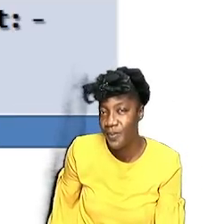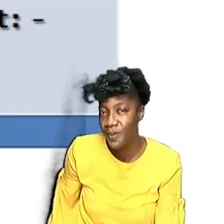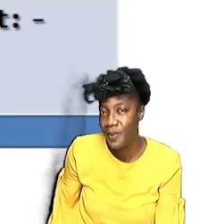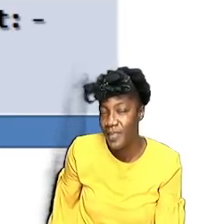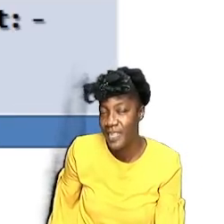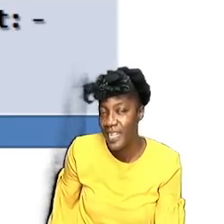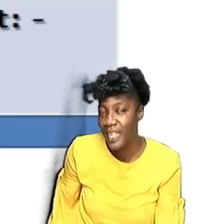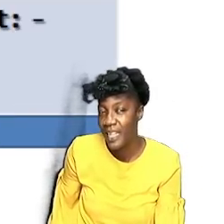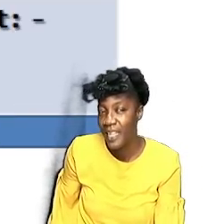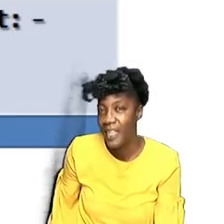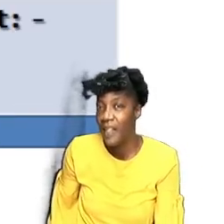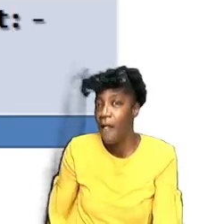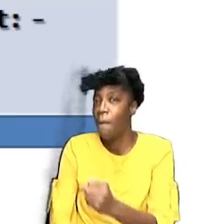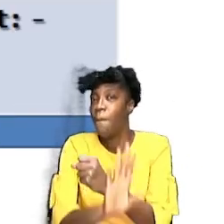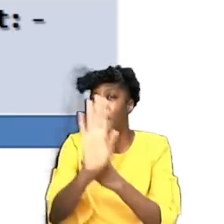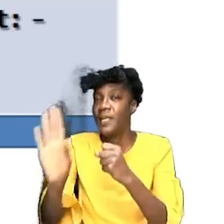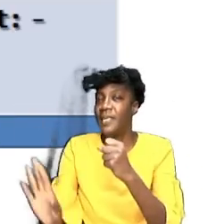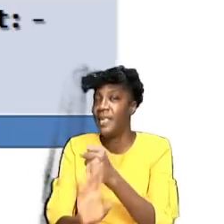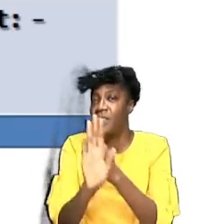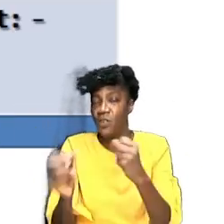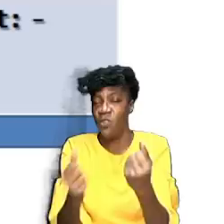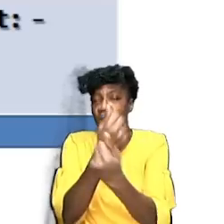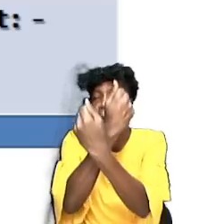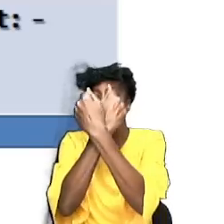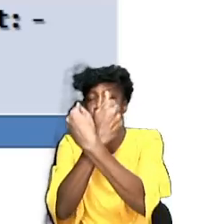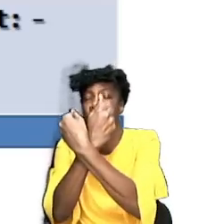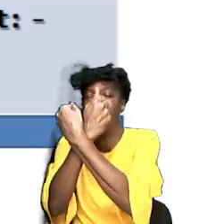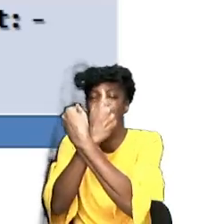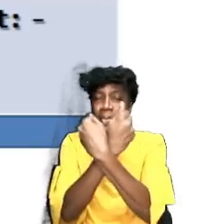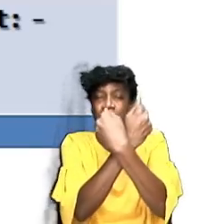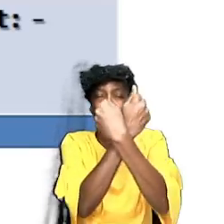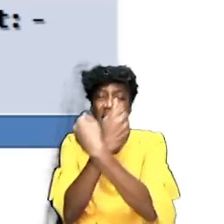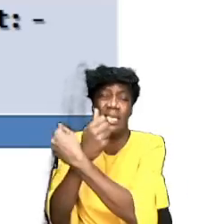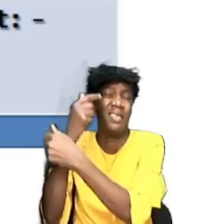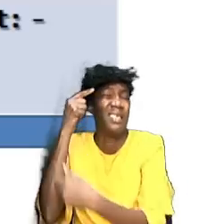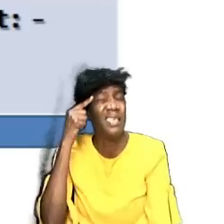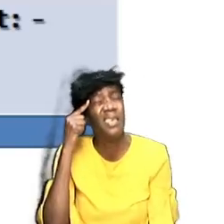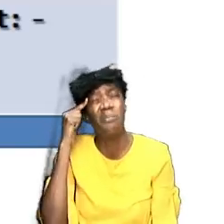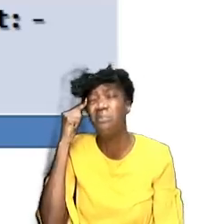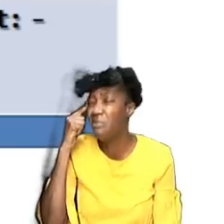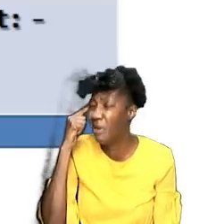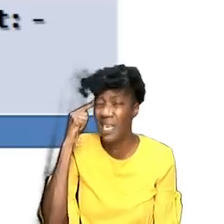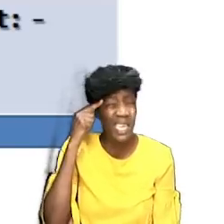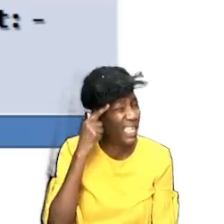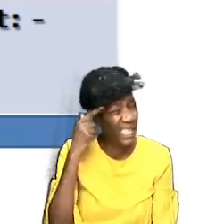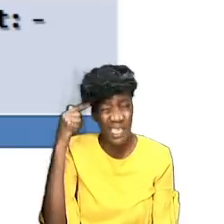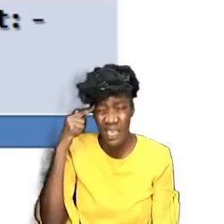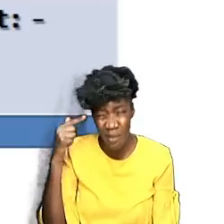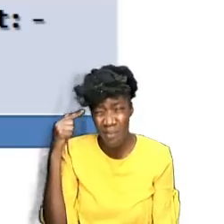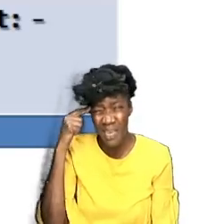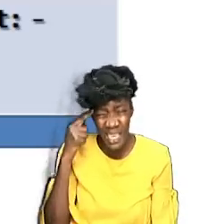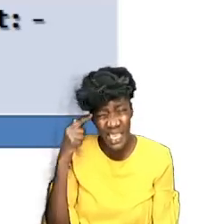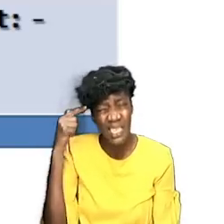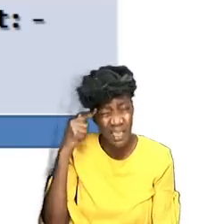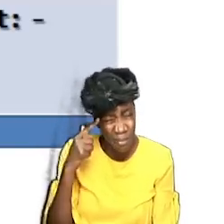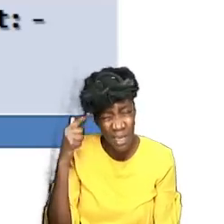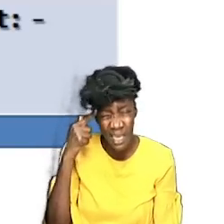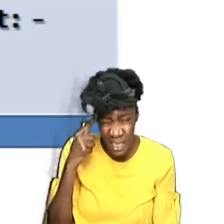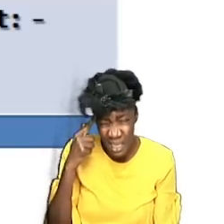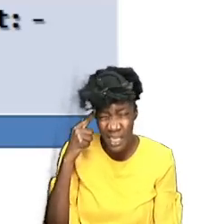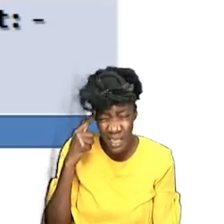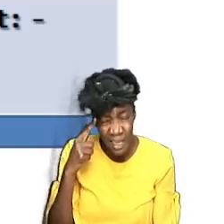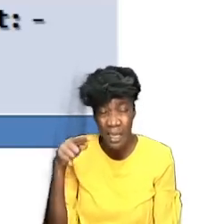salvation is, it protects us from bondage. Praise God. The mind, when you're captured in your mind, praise God, you're